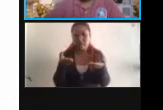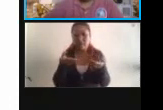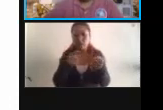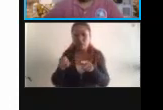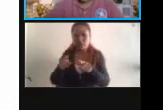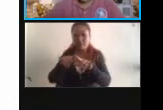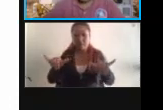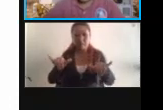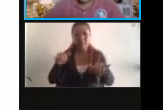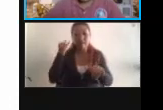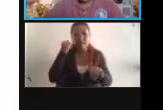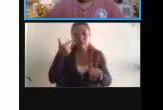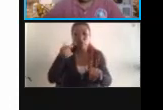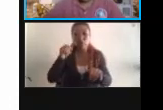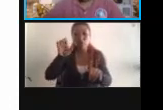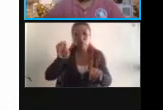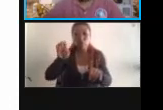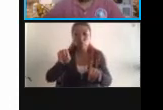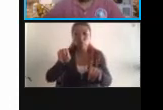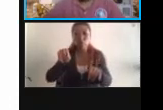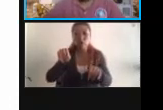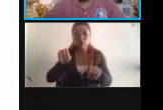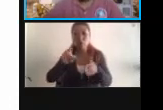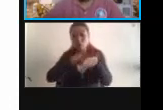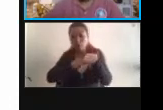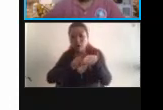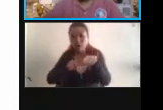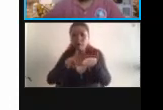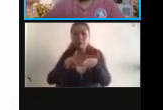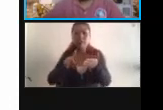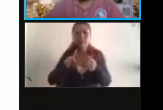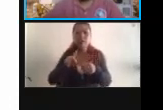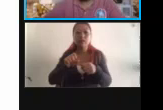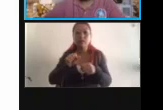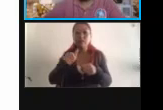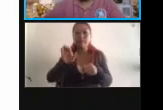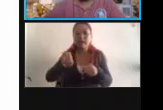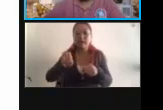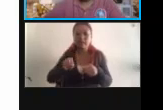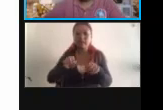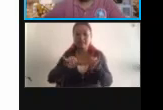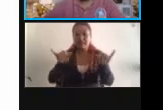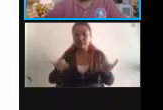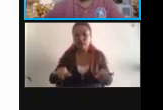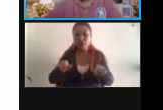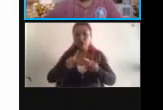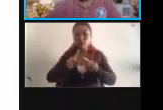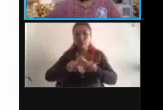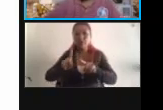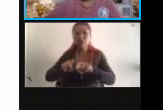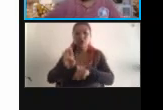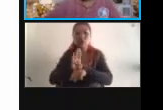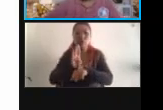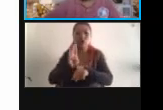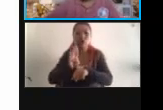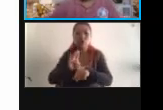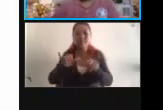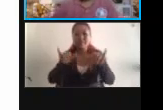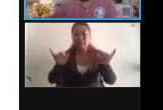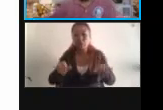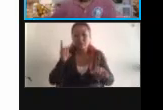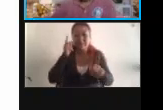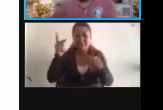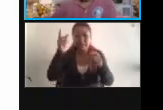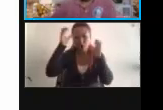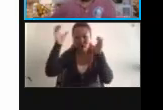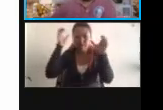up space stations and commercial space stations. You'll see all sorts of concepts that are out there. My hope is that in